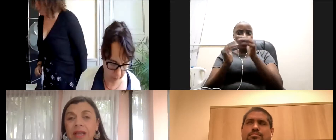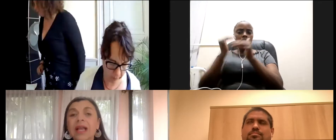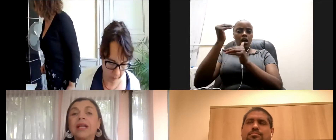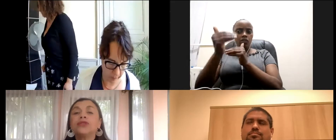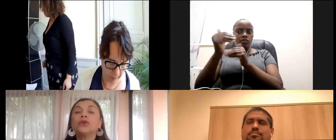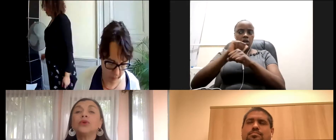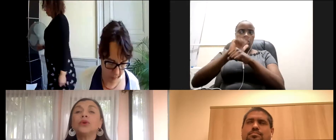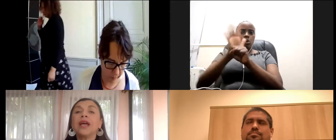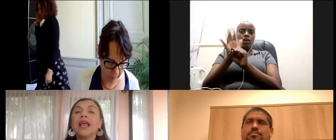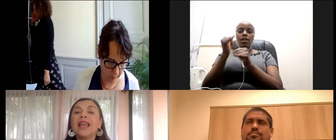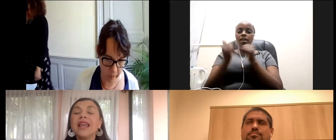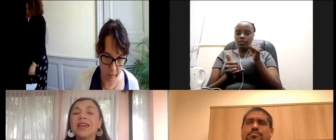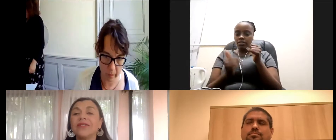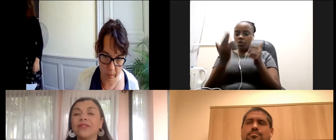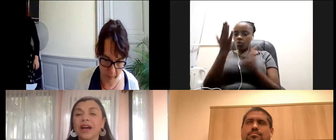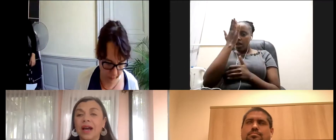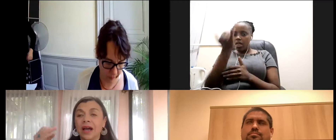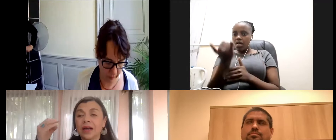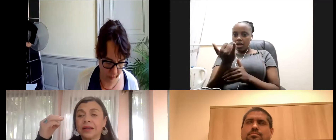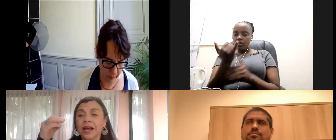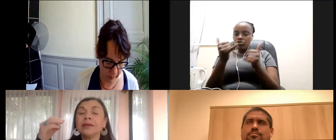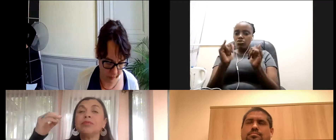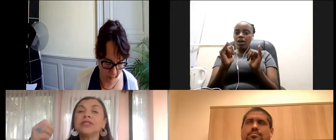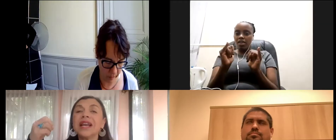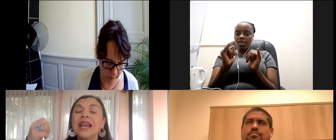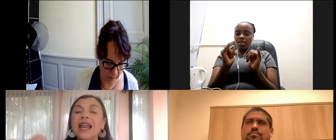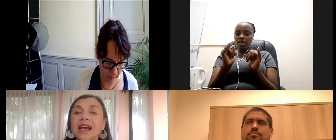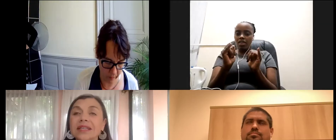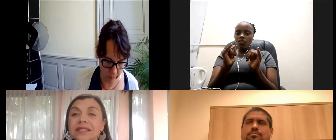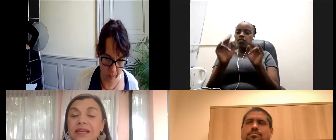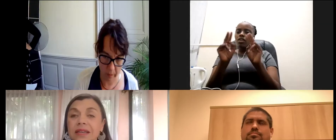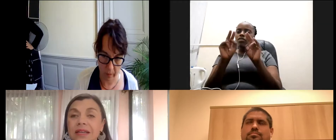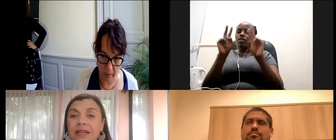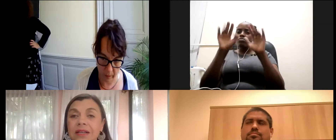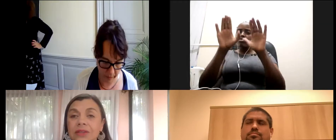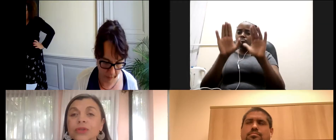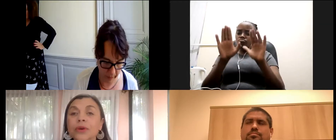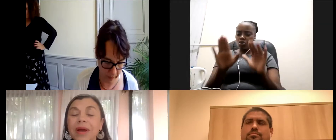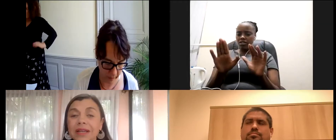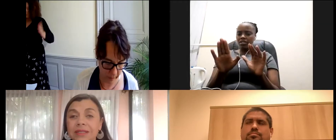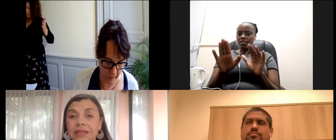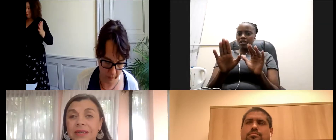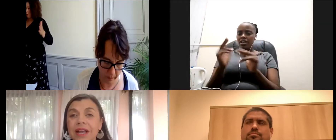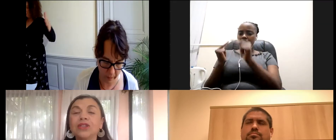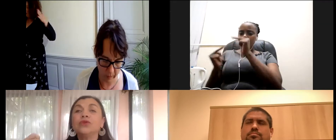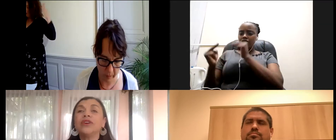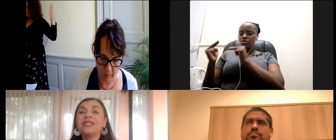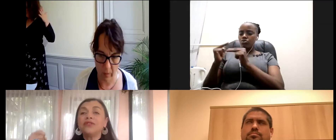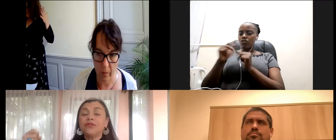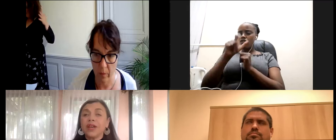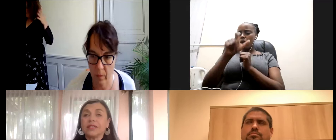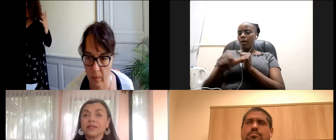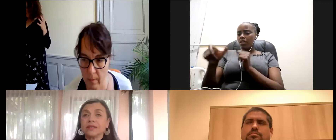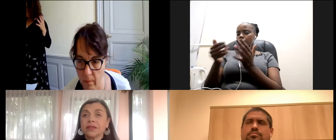pandemic, to leave an important legacy to humanity, to